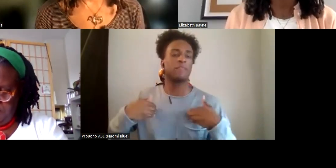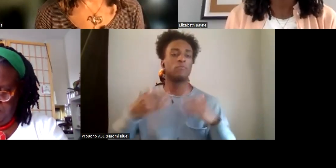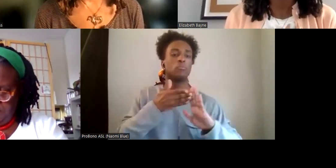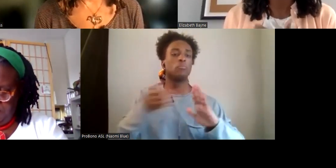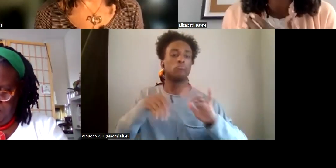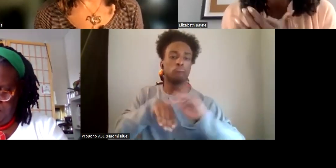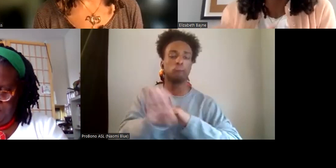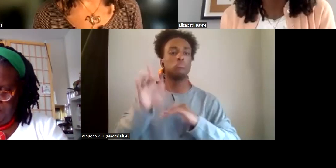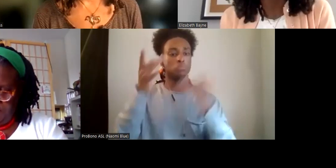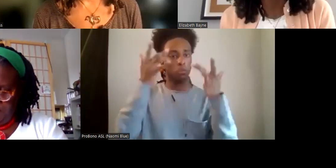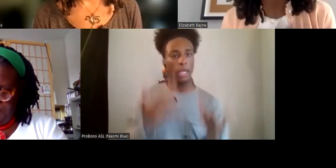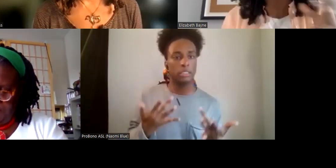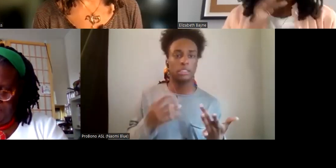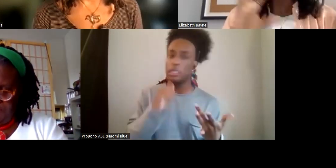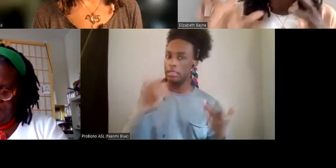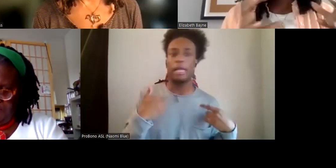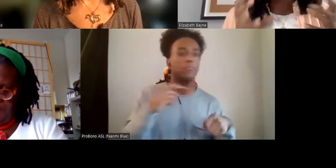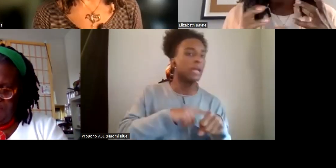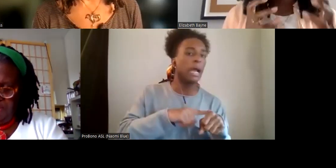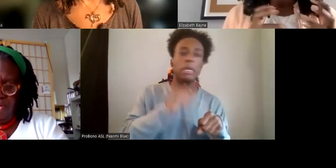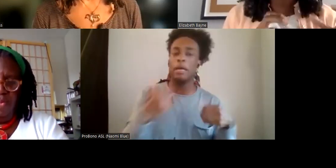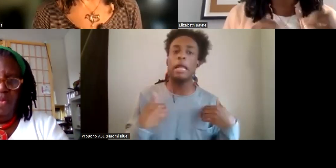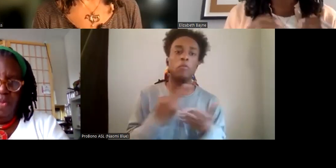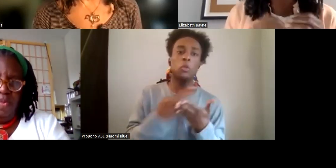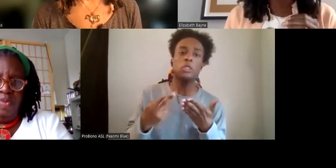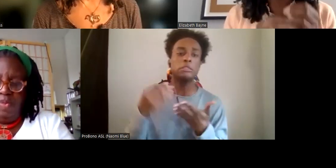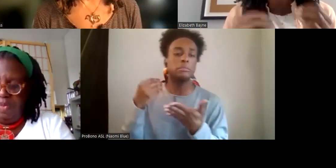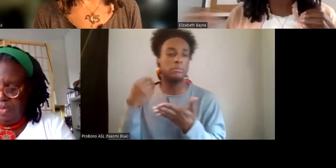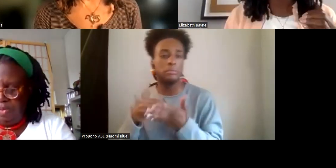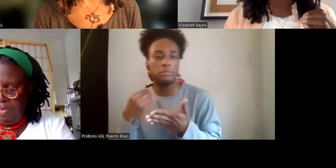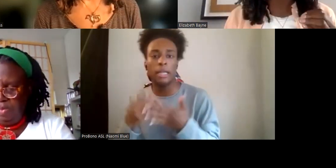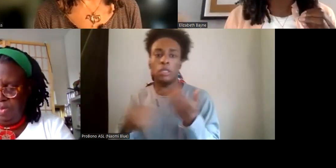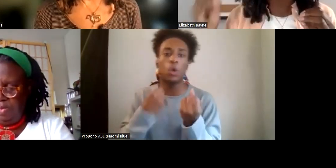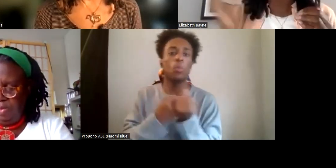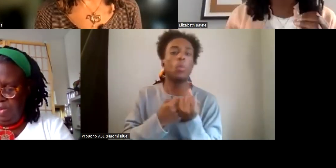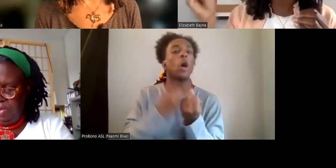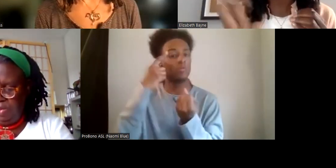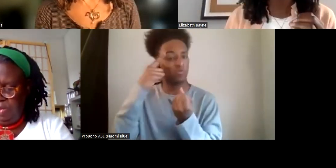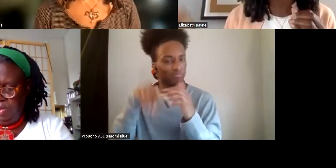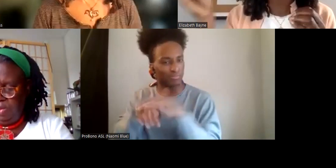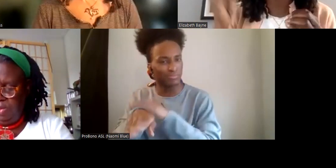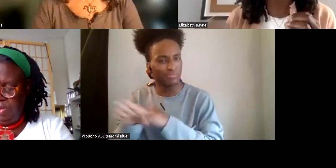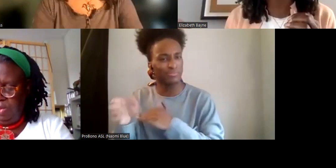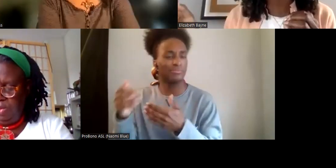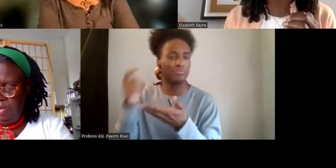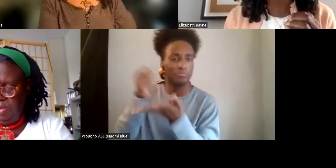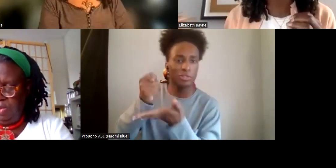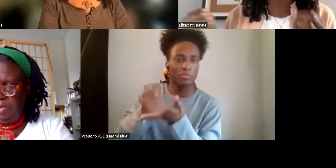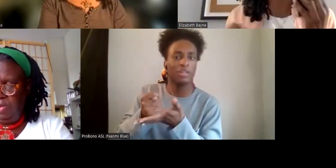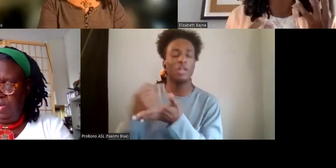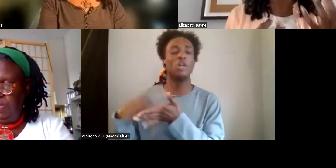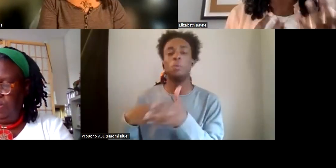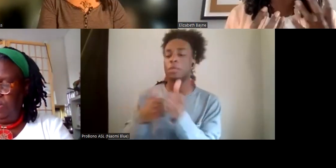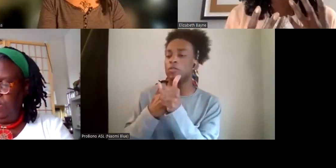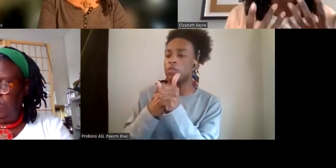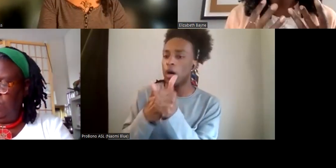resources to get support for that. And so she, you know, we follow her the whole time. So we see how she's able to surmount these challenges,